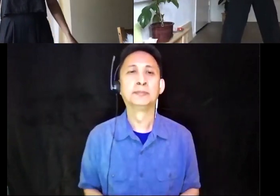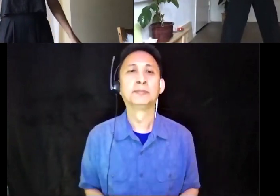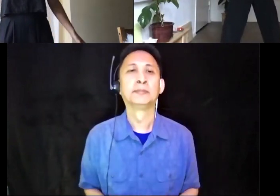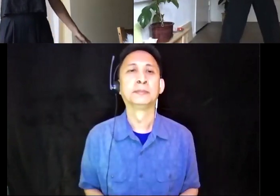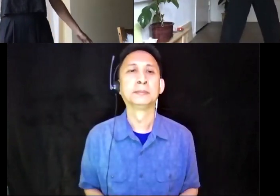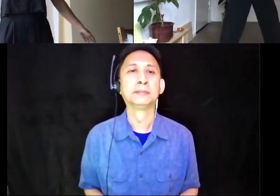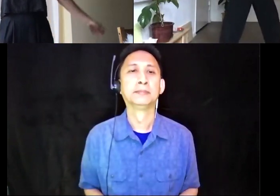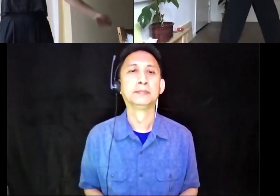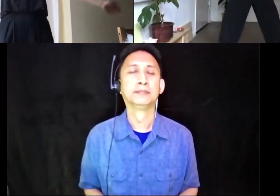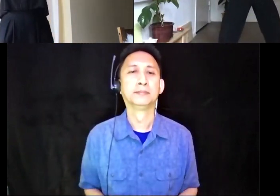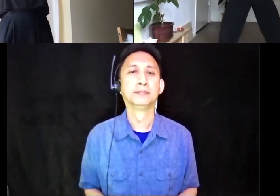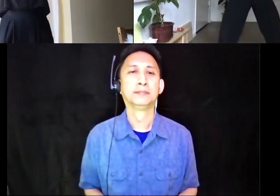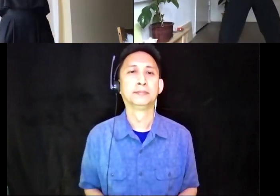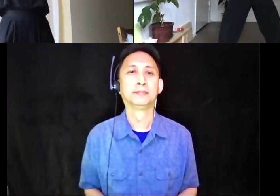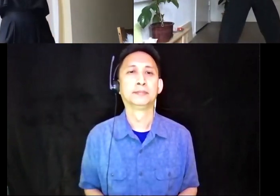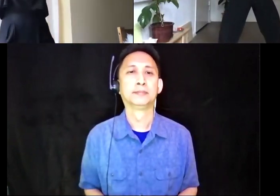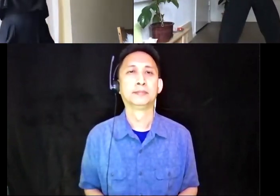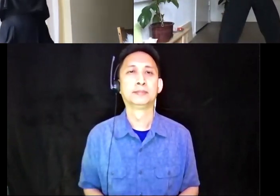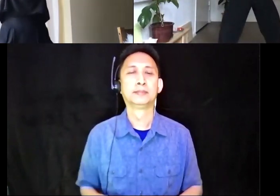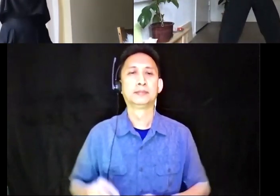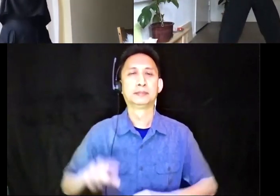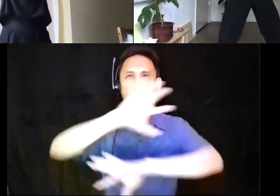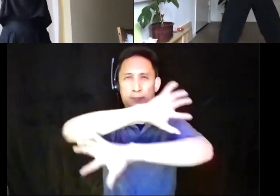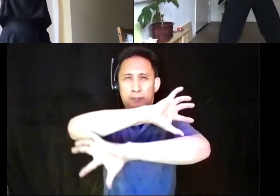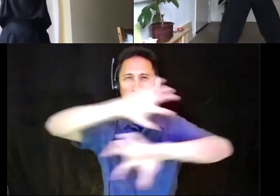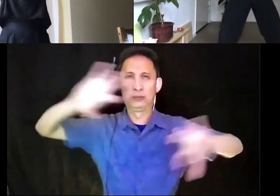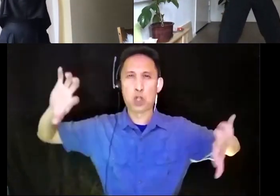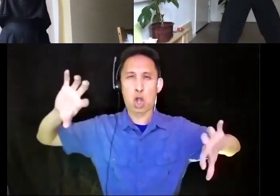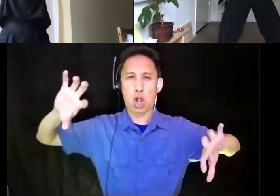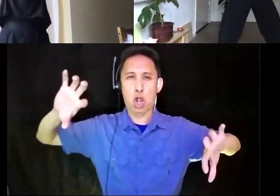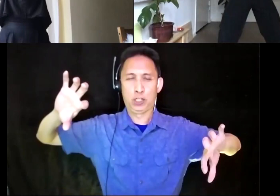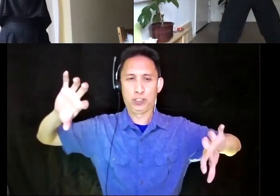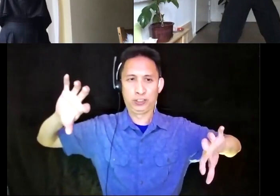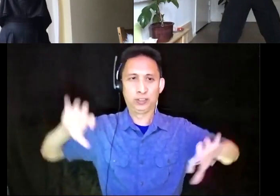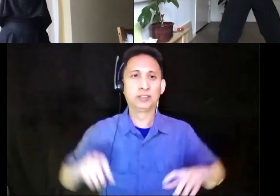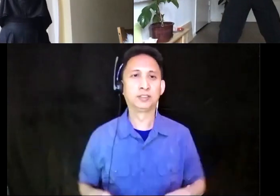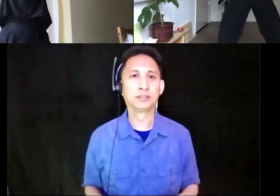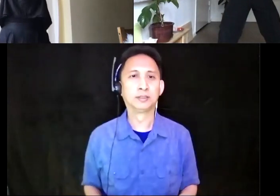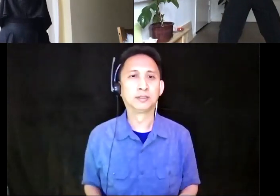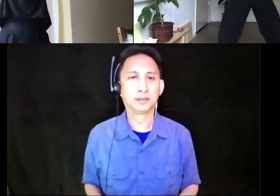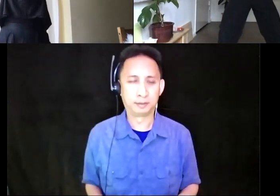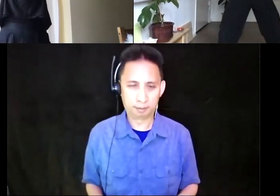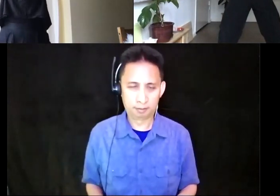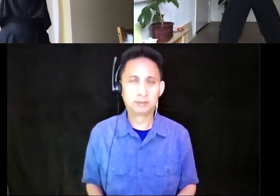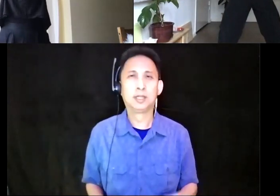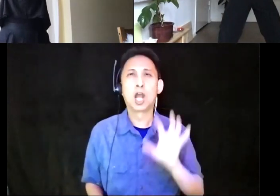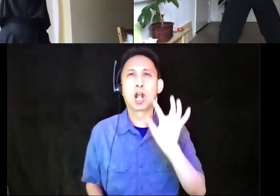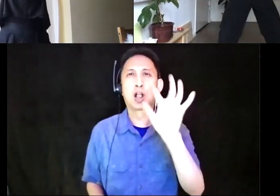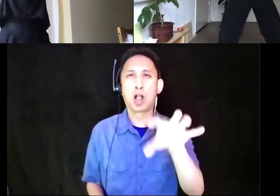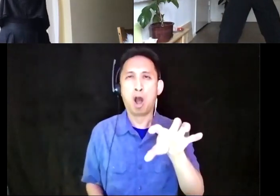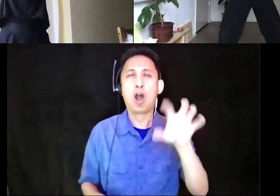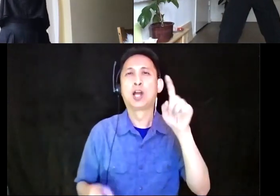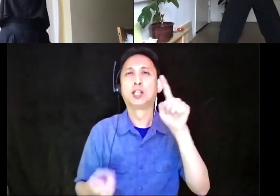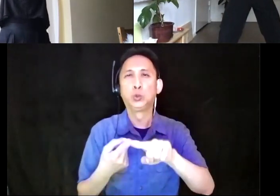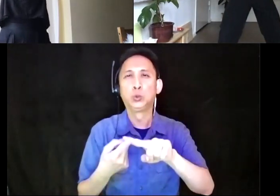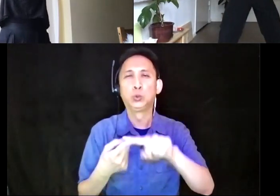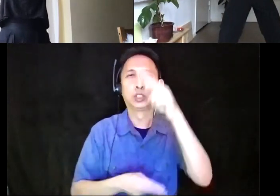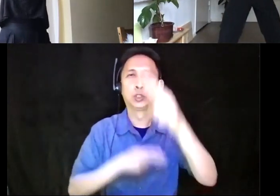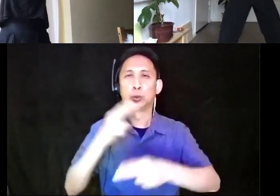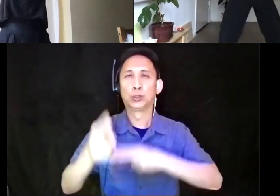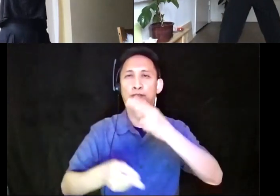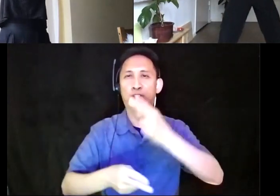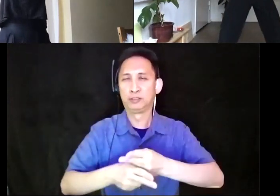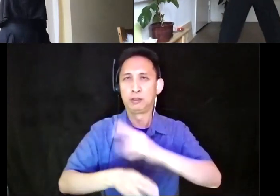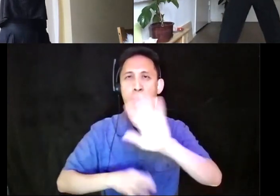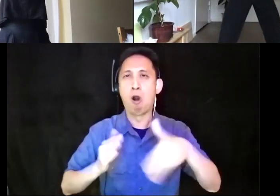he claws at the threads of the universe. So pulling, clawing the threads of the